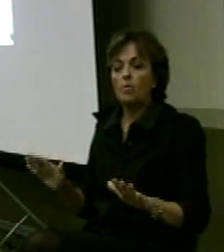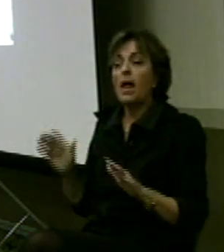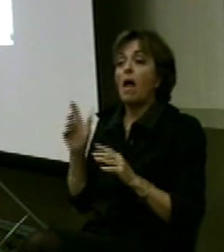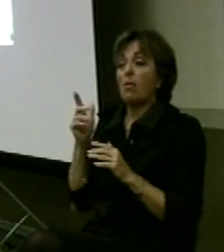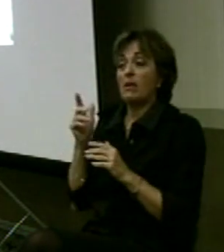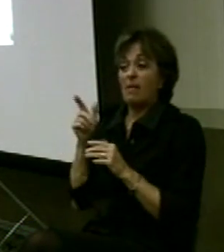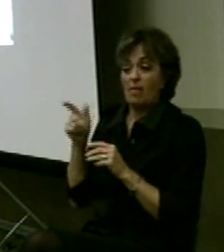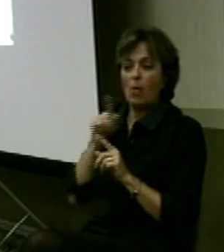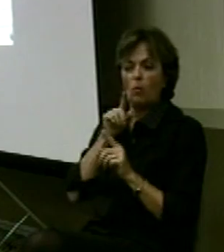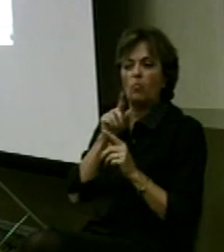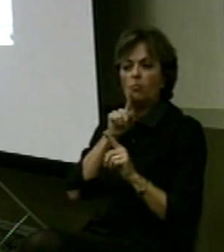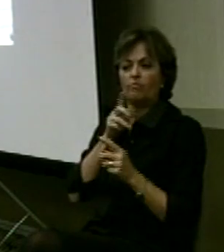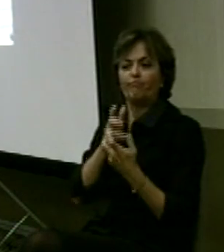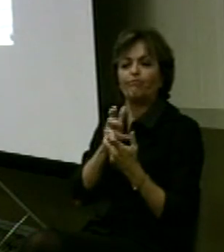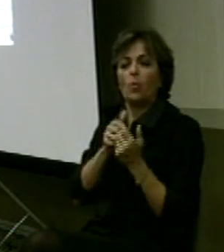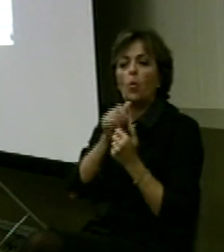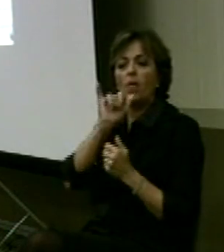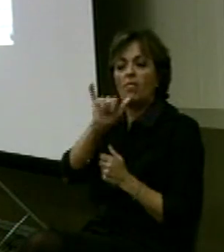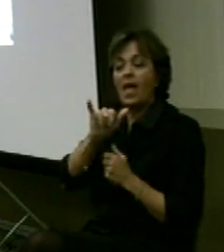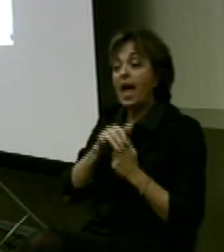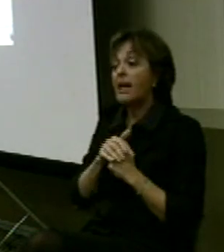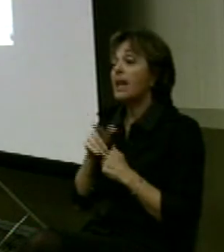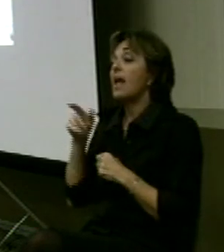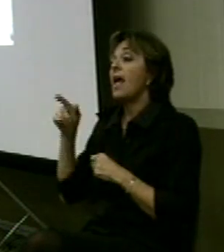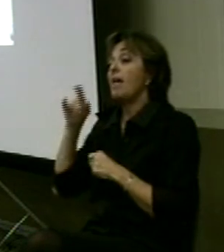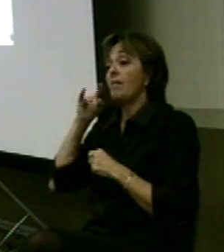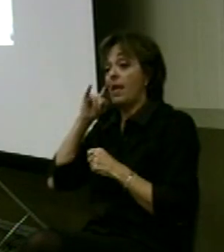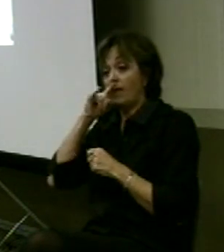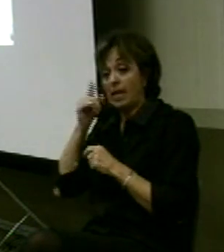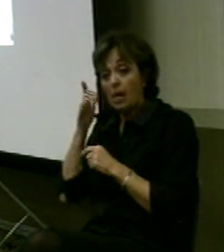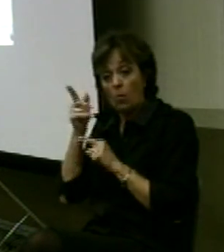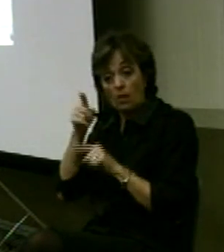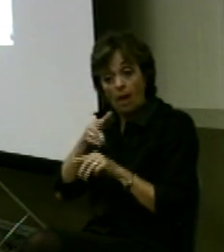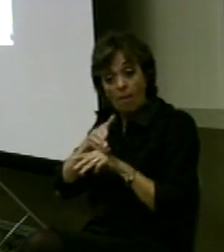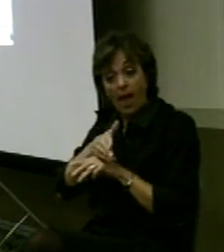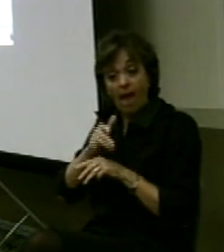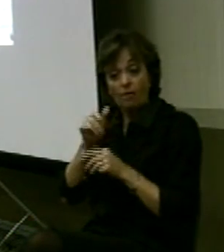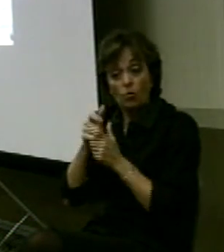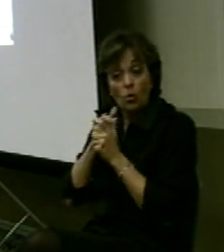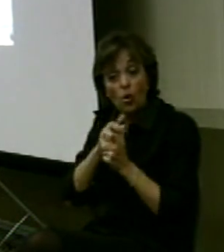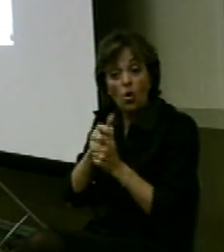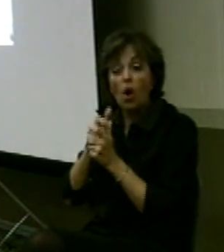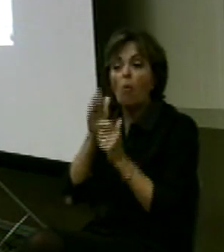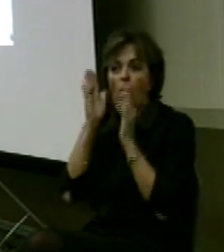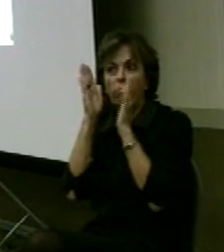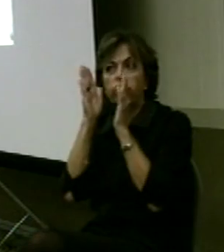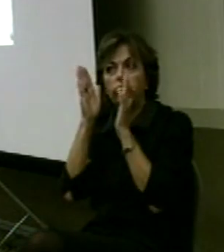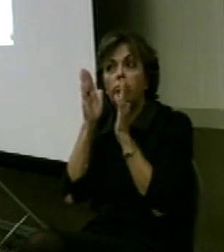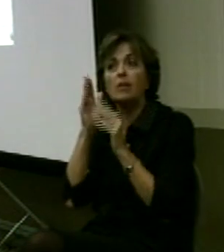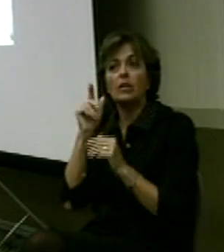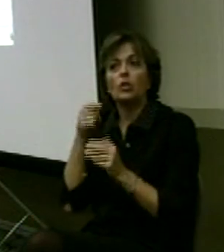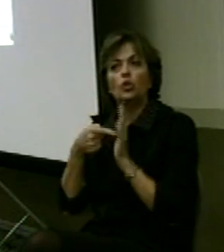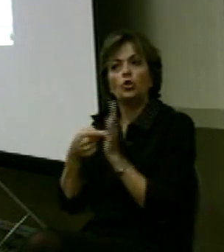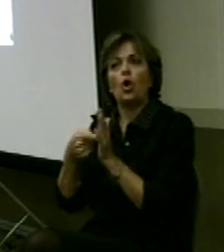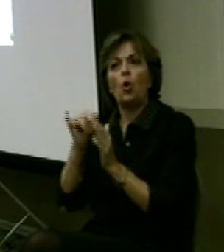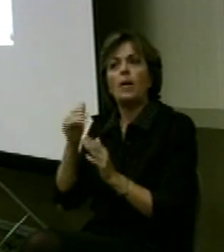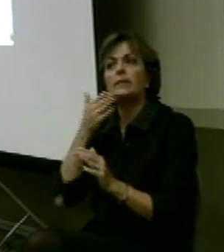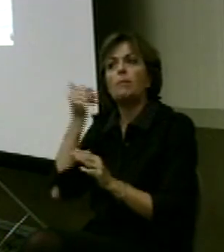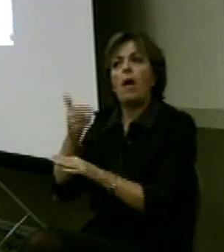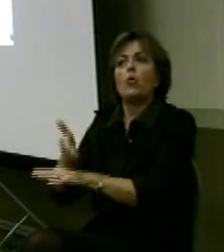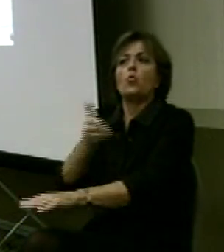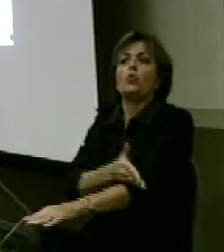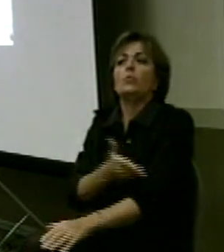with data that, you know, the kid's ability to come back from that and attend is better than it was before.